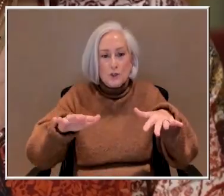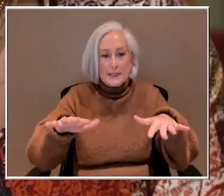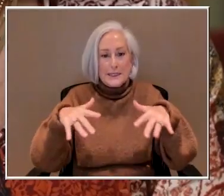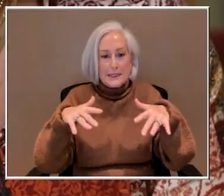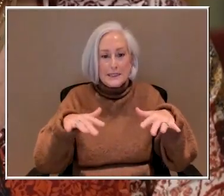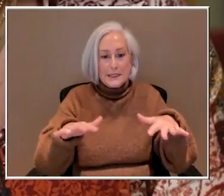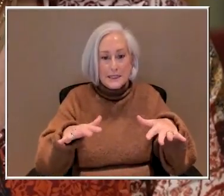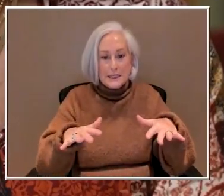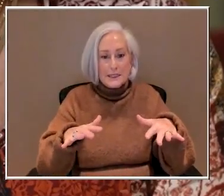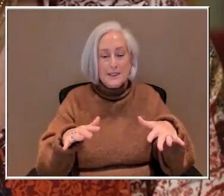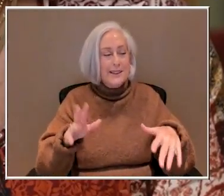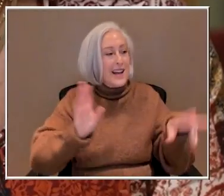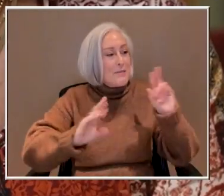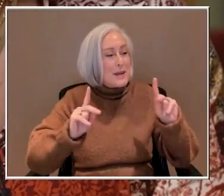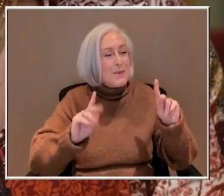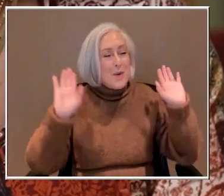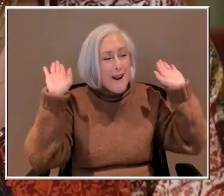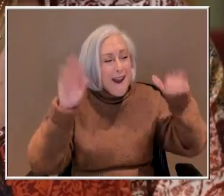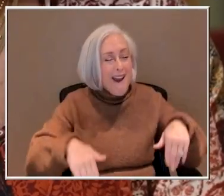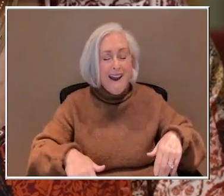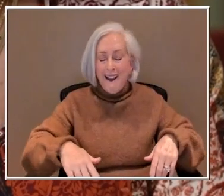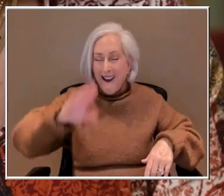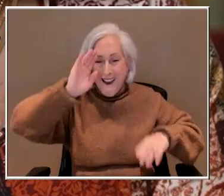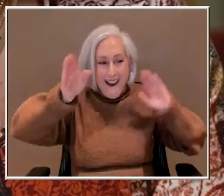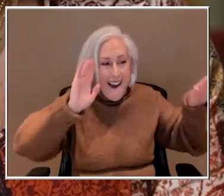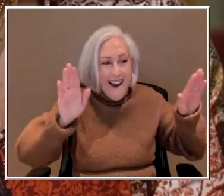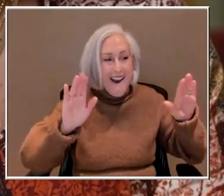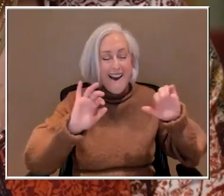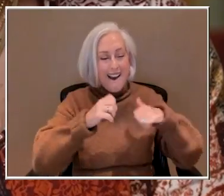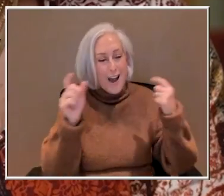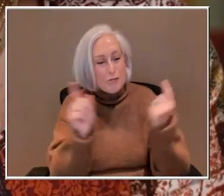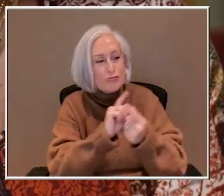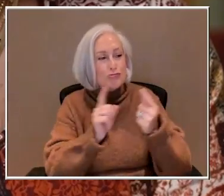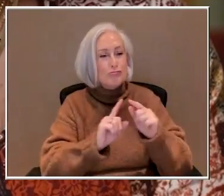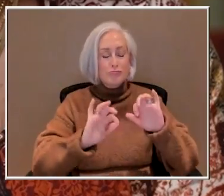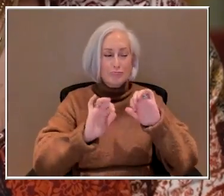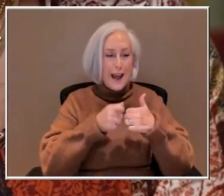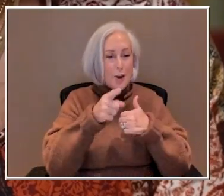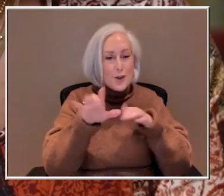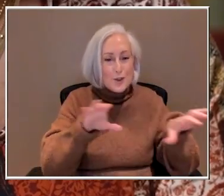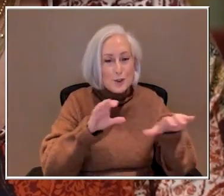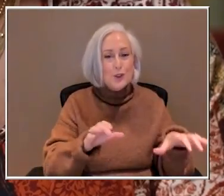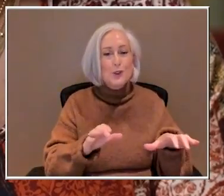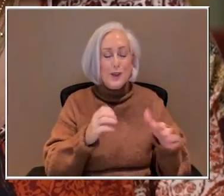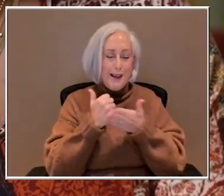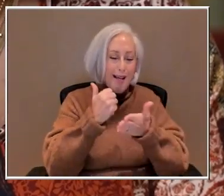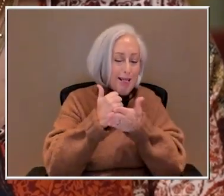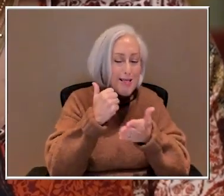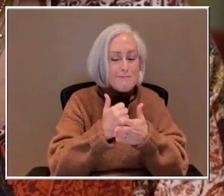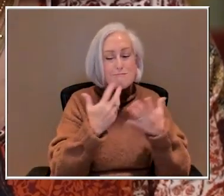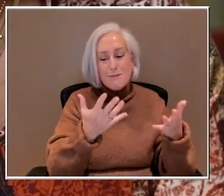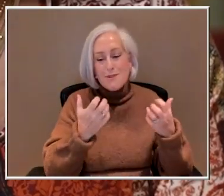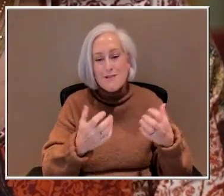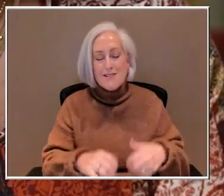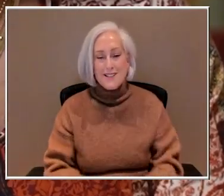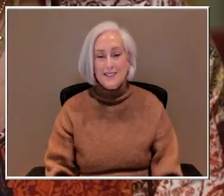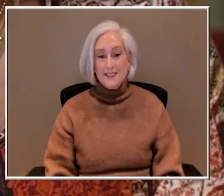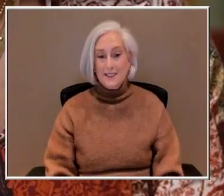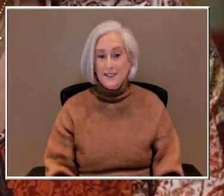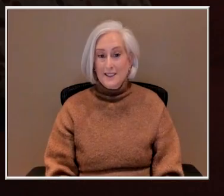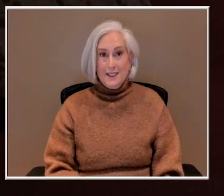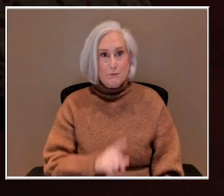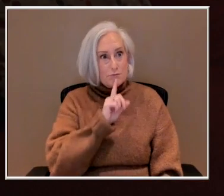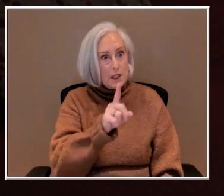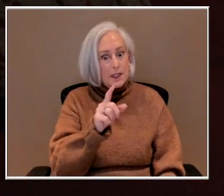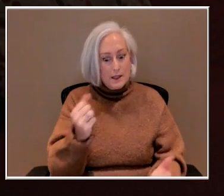warm welcomes and like people coming up to me, talking to me, asking me how I'm doing, helping me out, and just all I got was kindness. And I was nervous